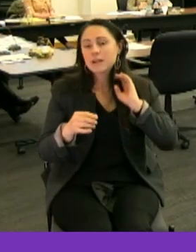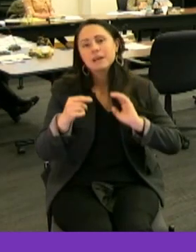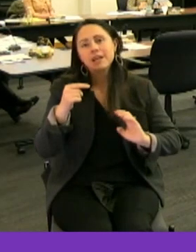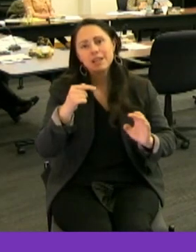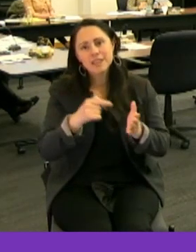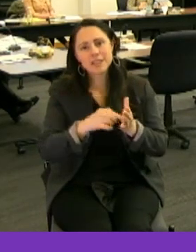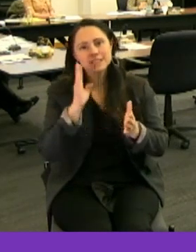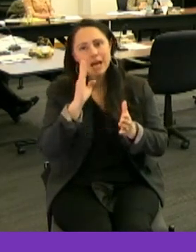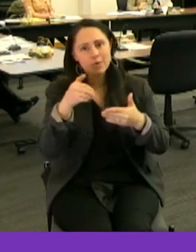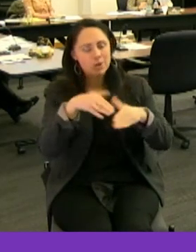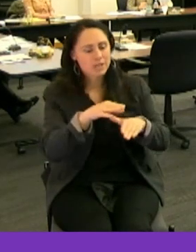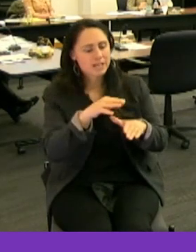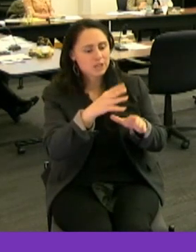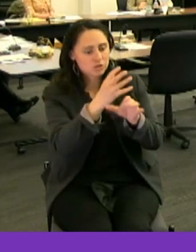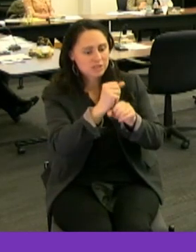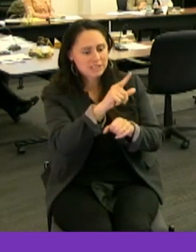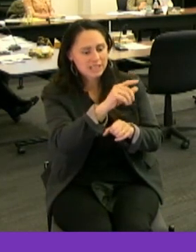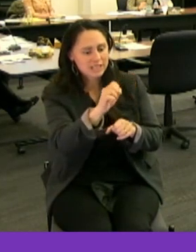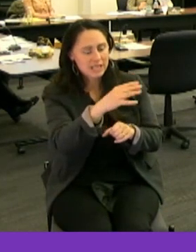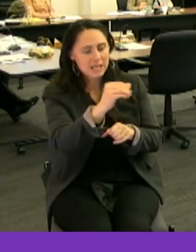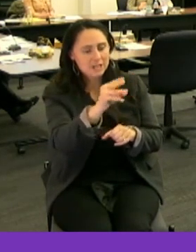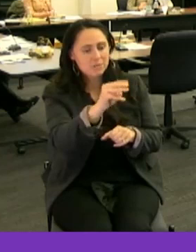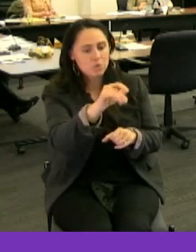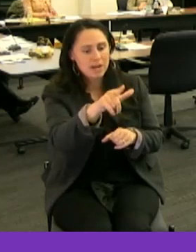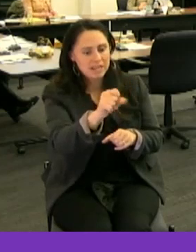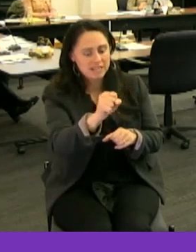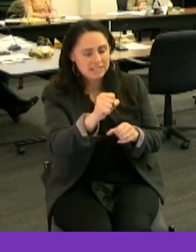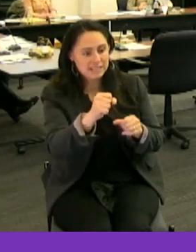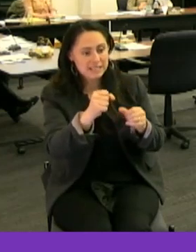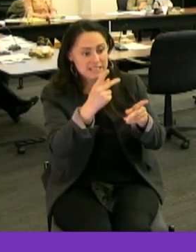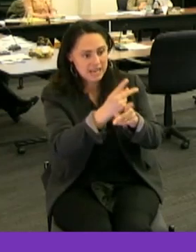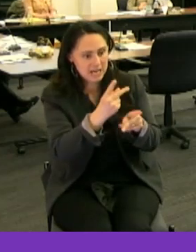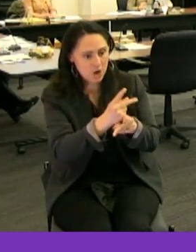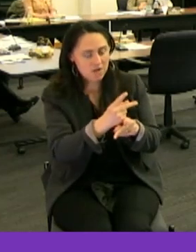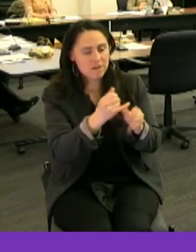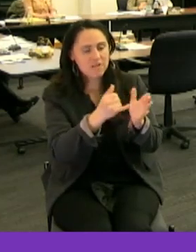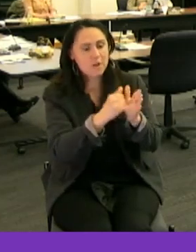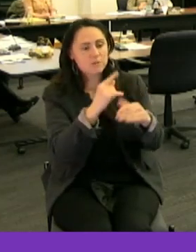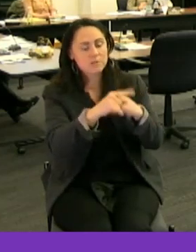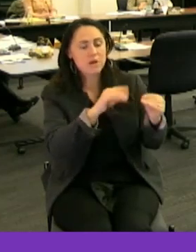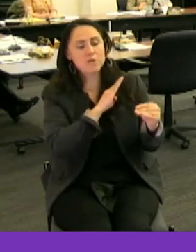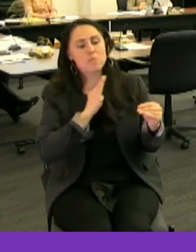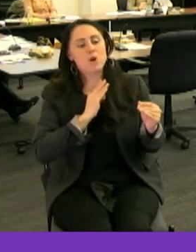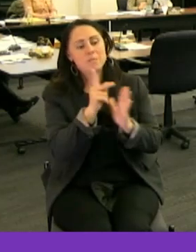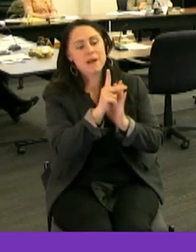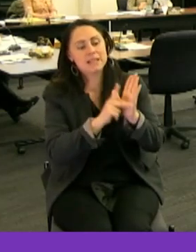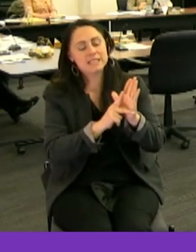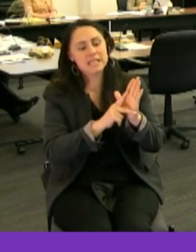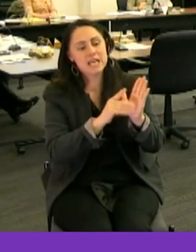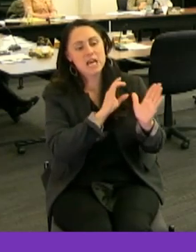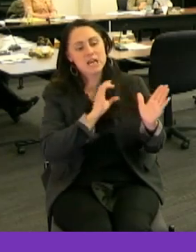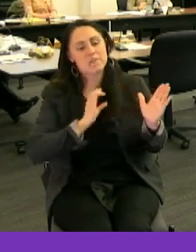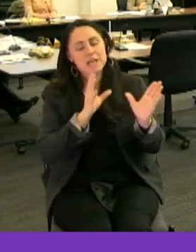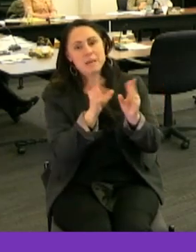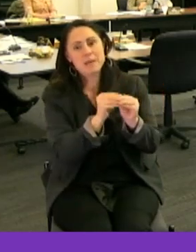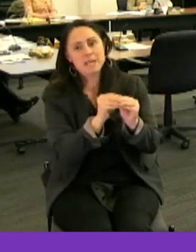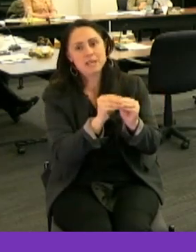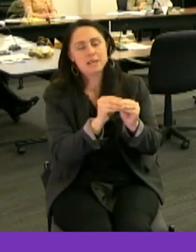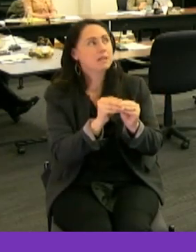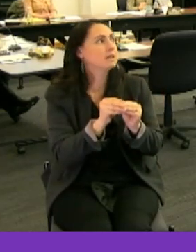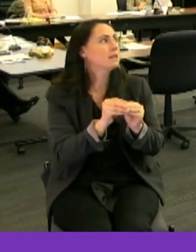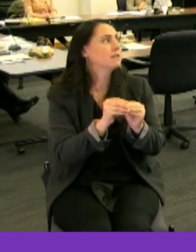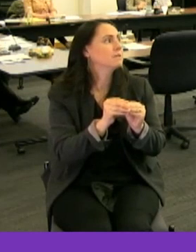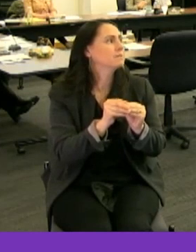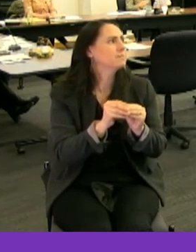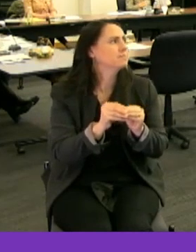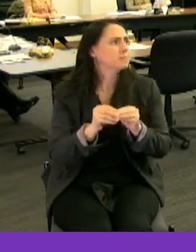to Trustee Lee and Trustee Morales. This was a conversation out of the board policy committee meeting. In the front of